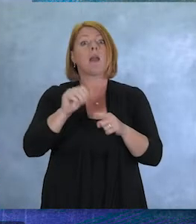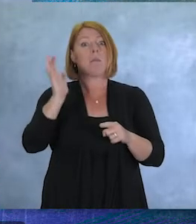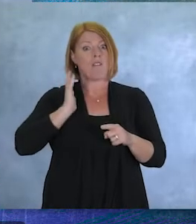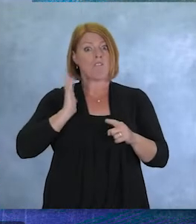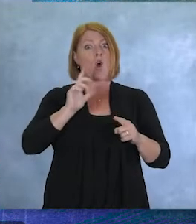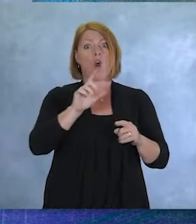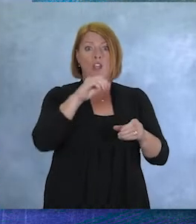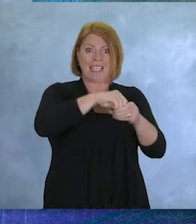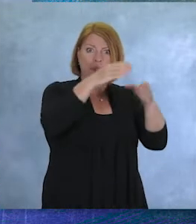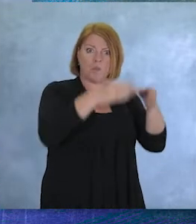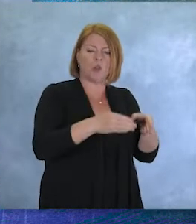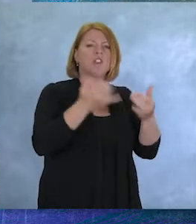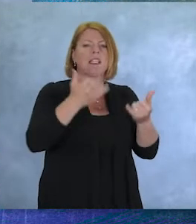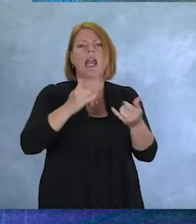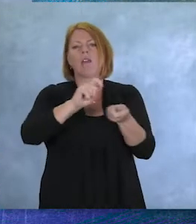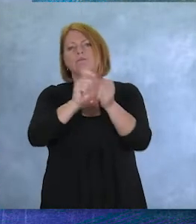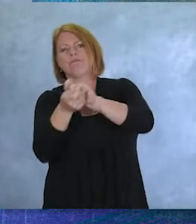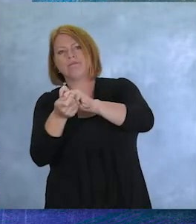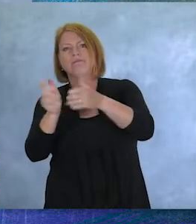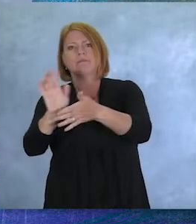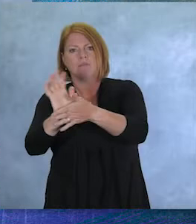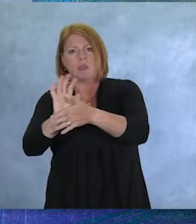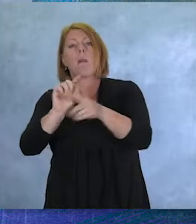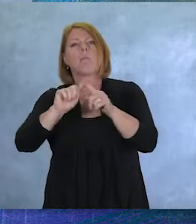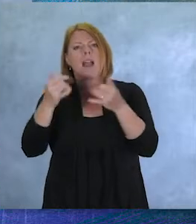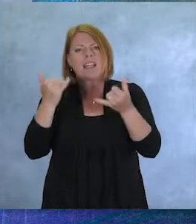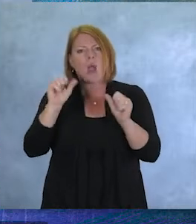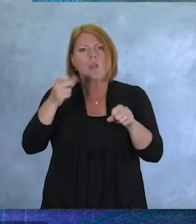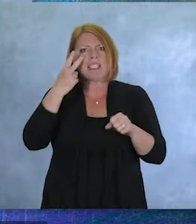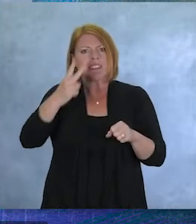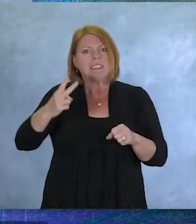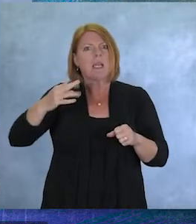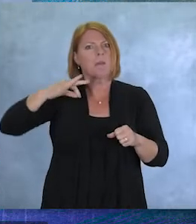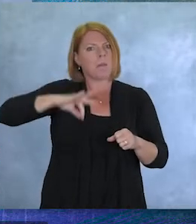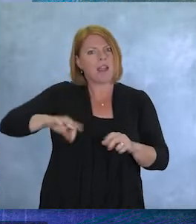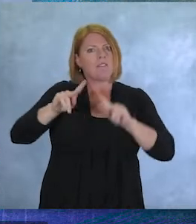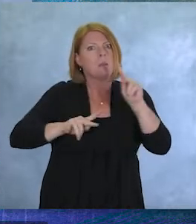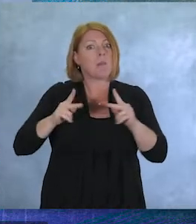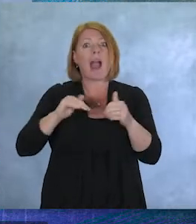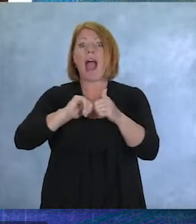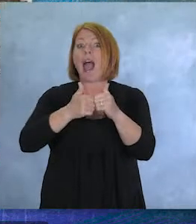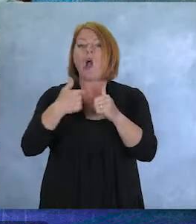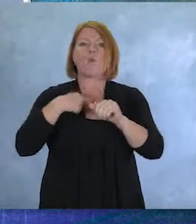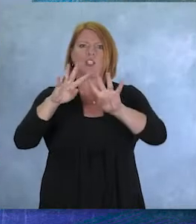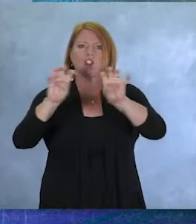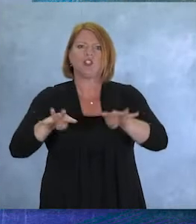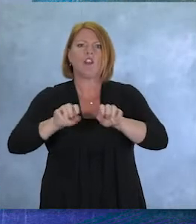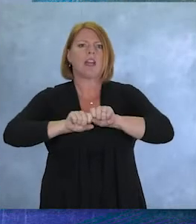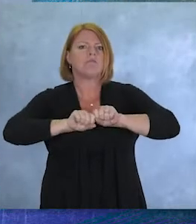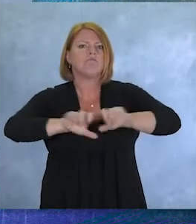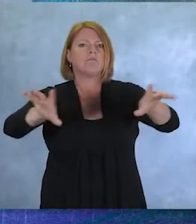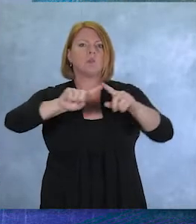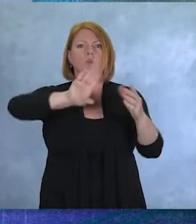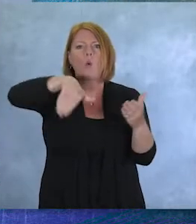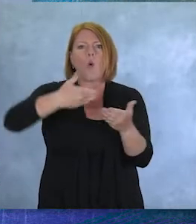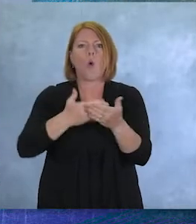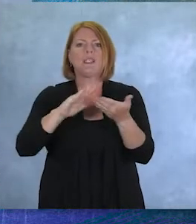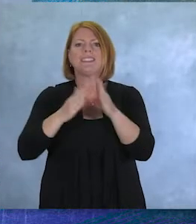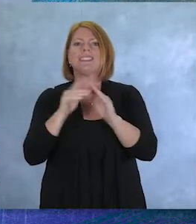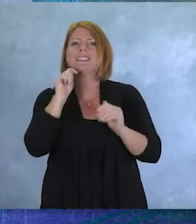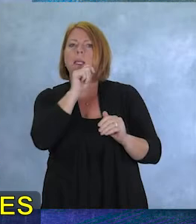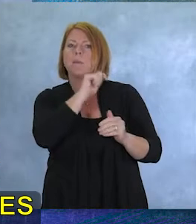be seen in our annual Culture of Inclusion survey, which was sent out to all Tempe employees, as well as our hiring of